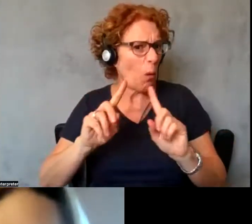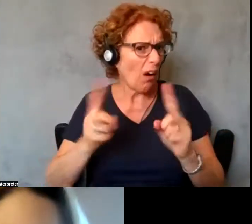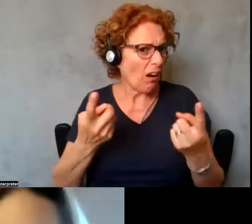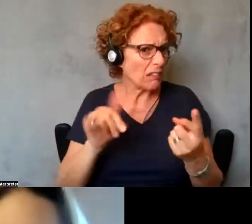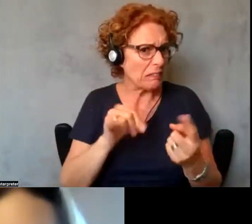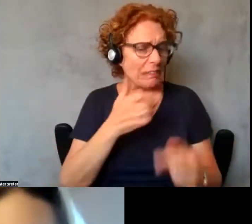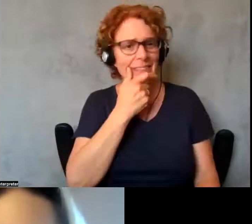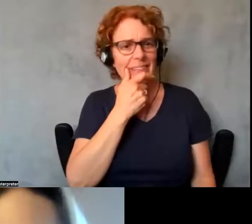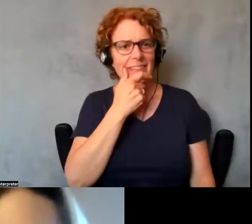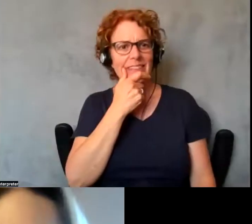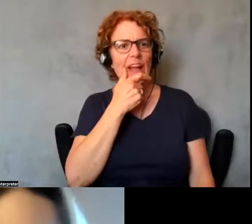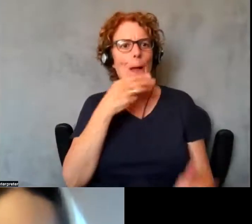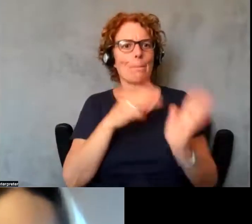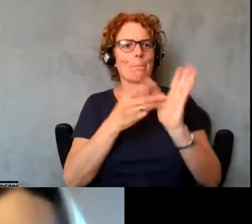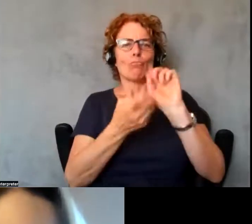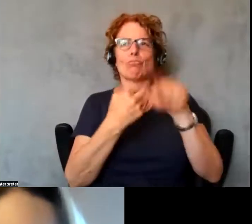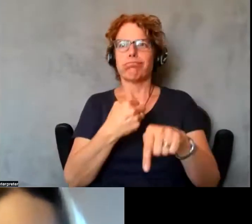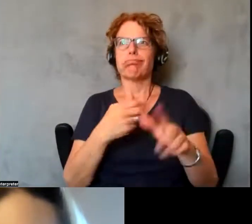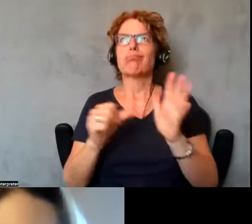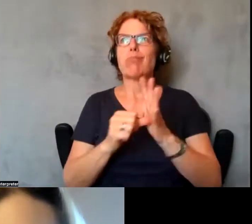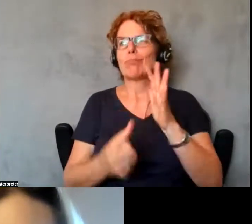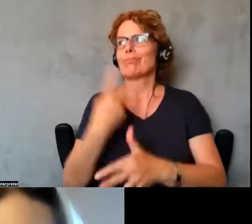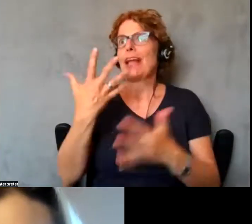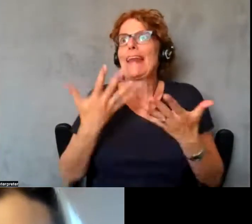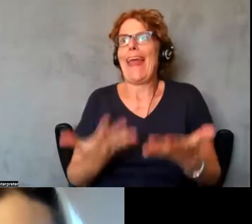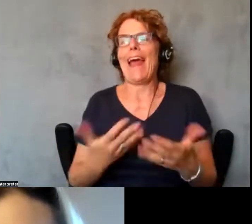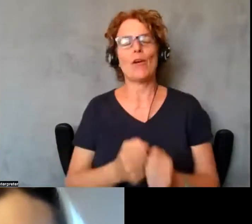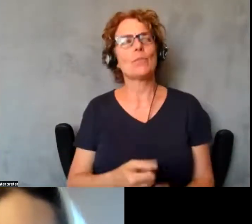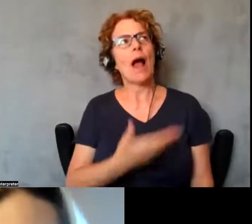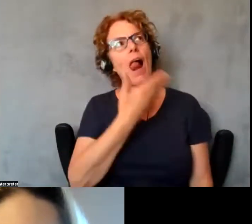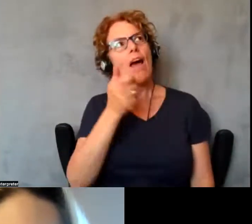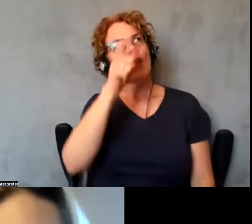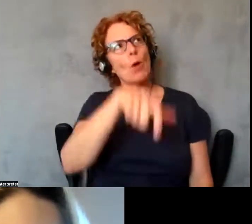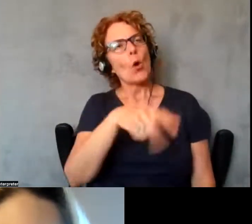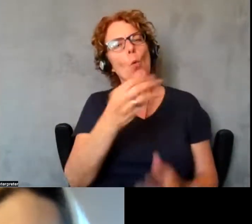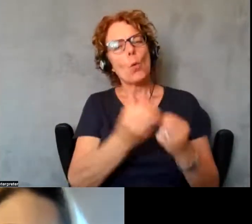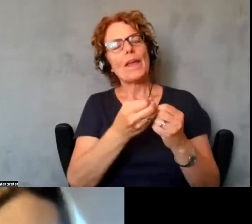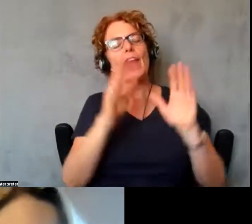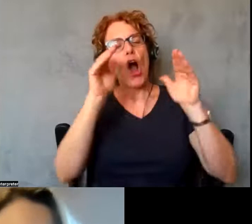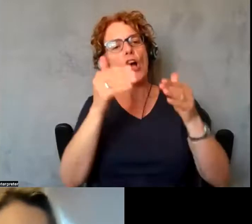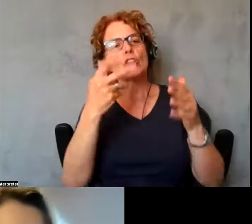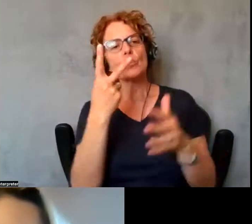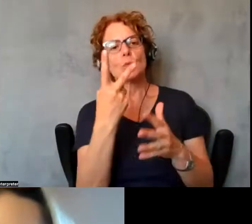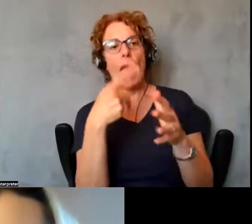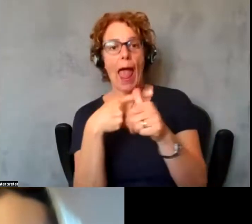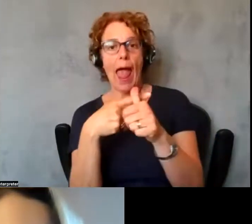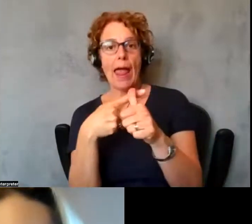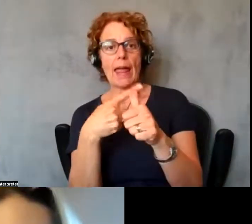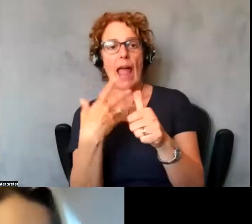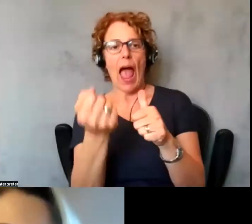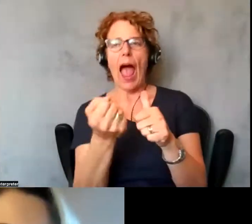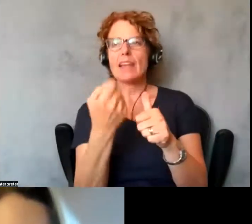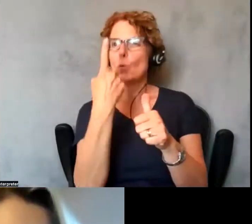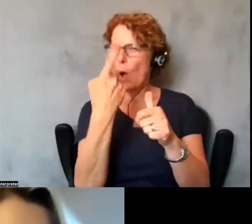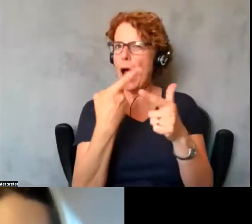Oh, I'm having this problem right now. So I've got this lovely patient with USH2A. He's got one of the